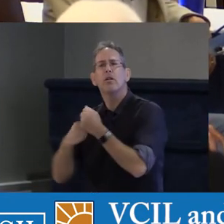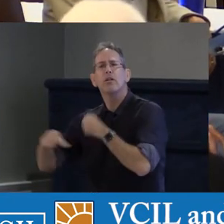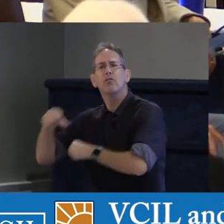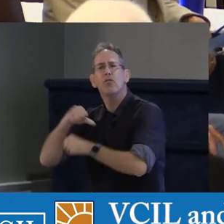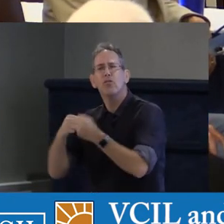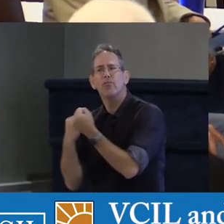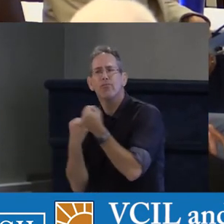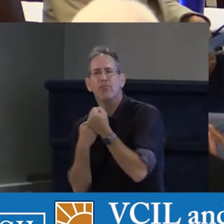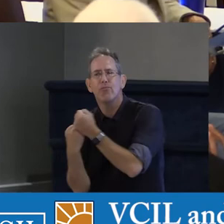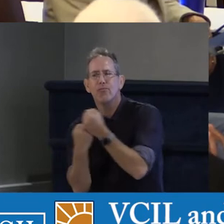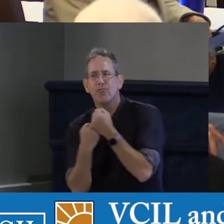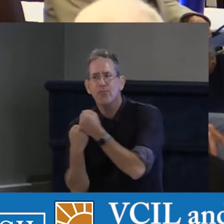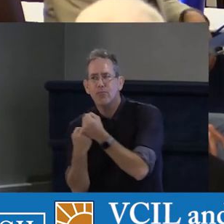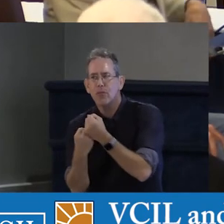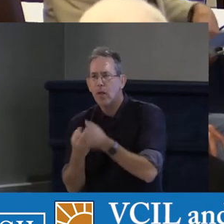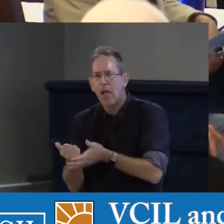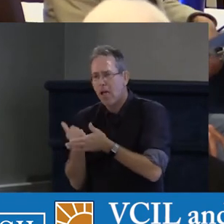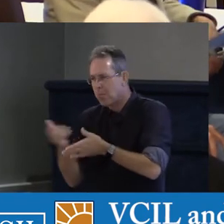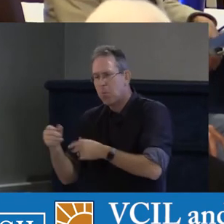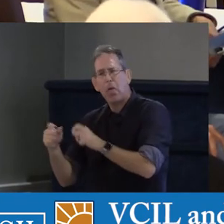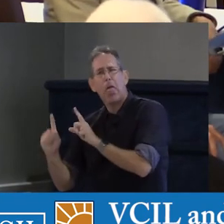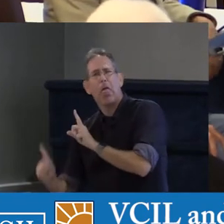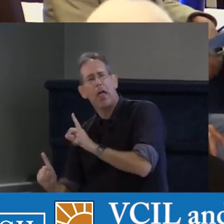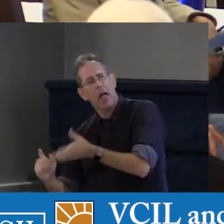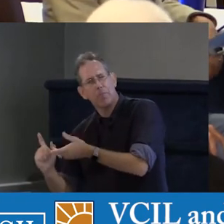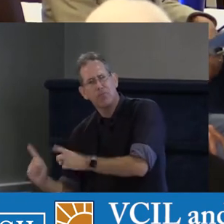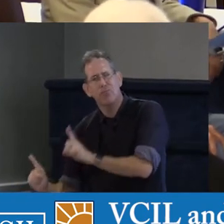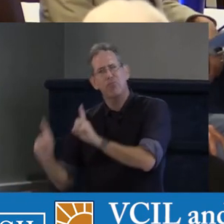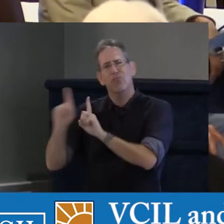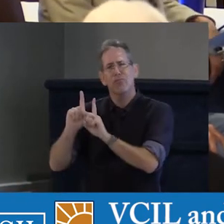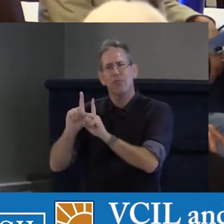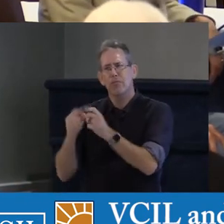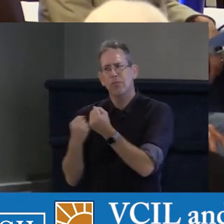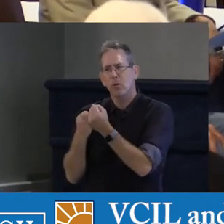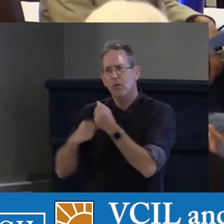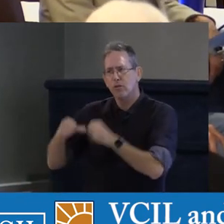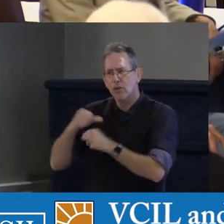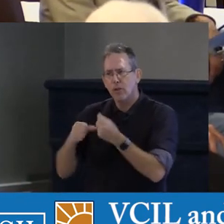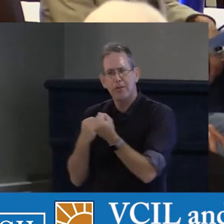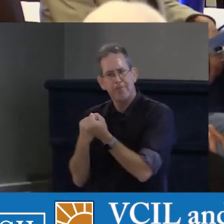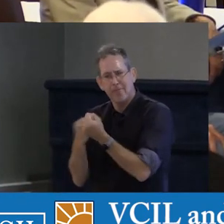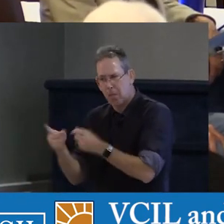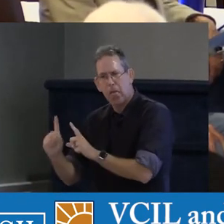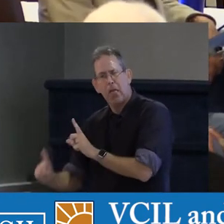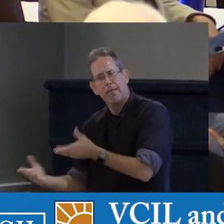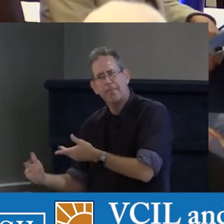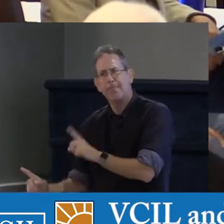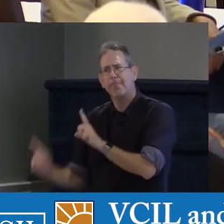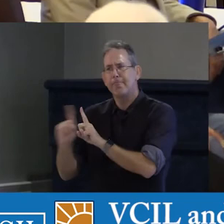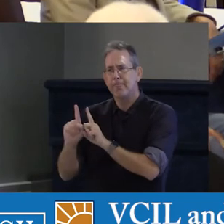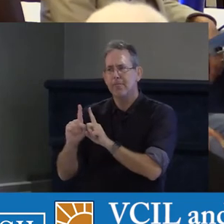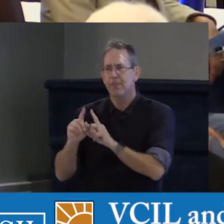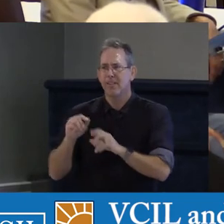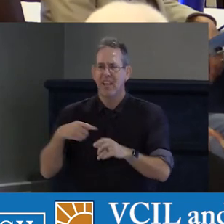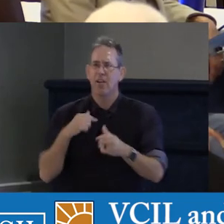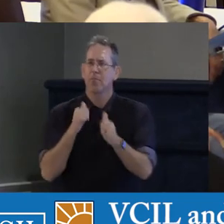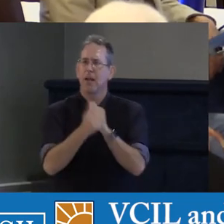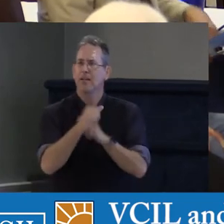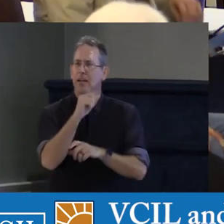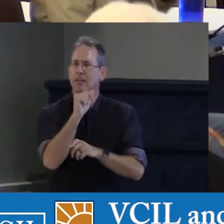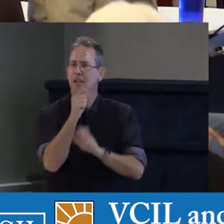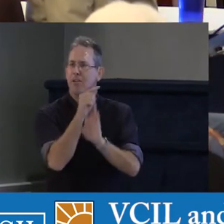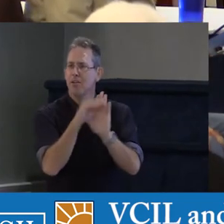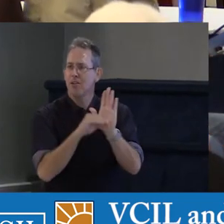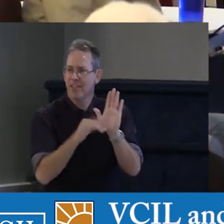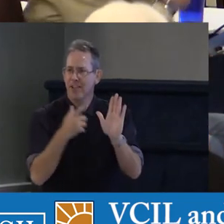each other through. It's our own advocacy that got the ADA passed. It's our advocacy that makes the